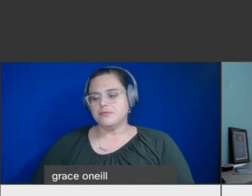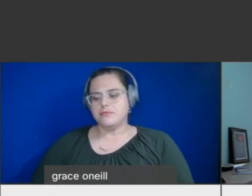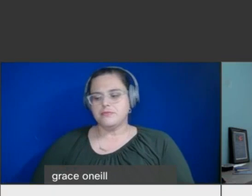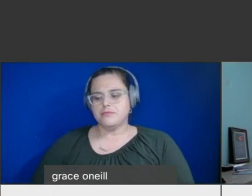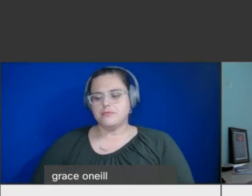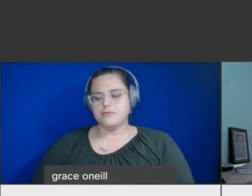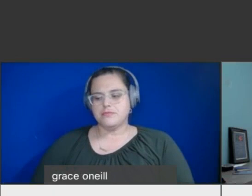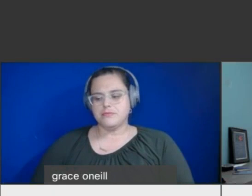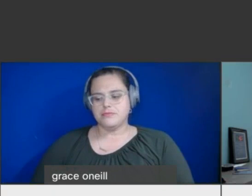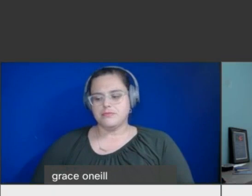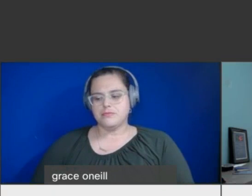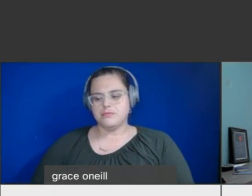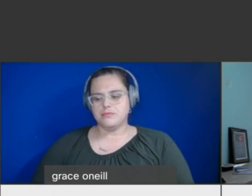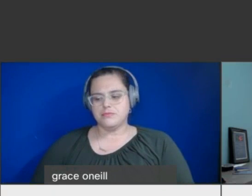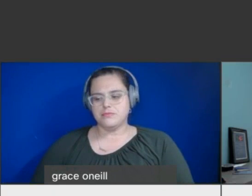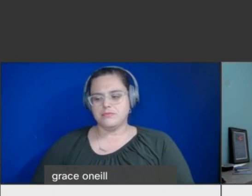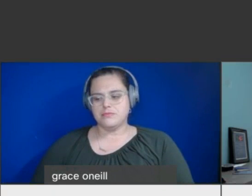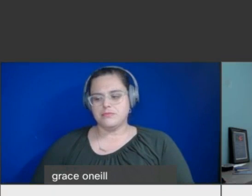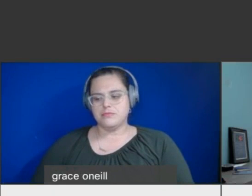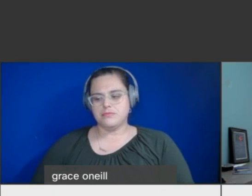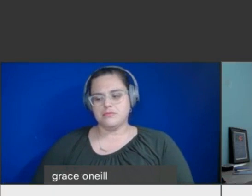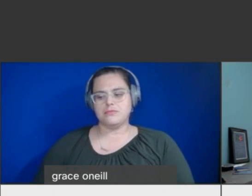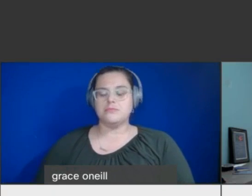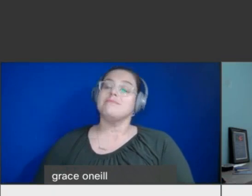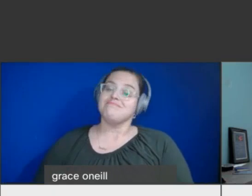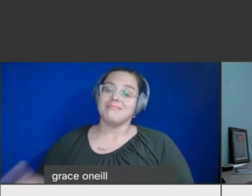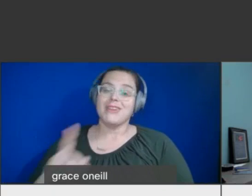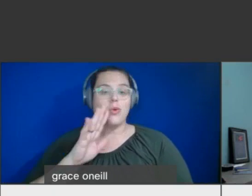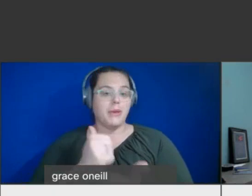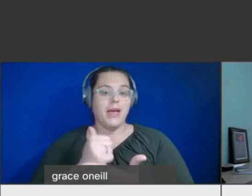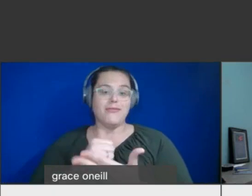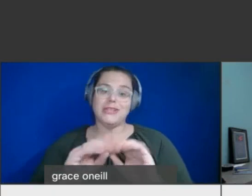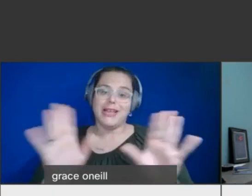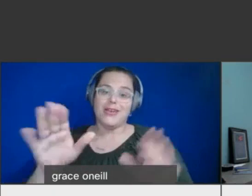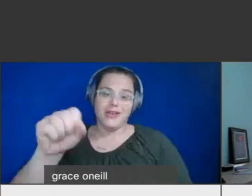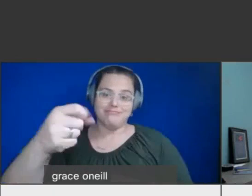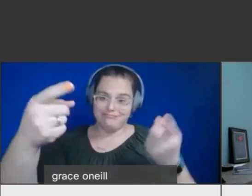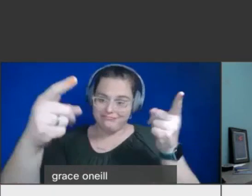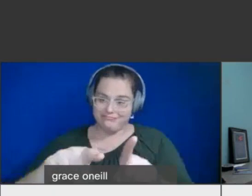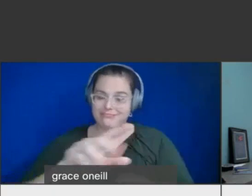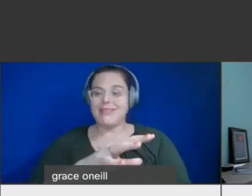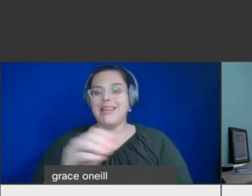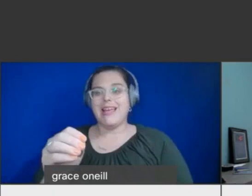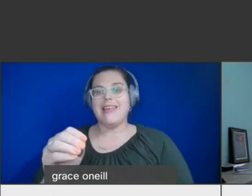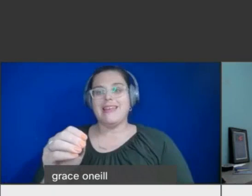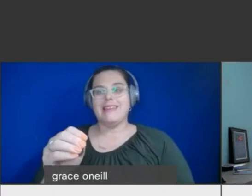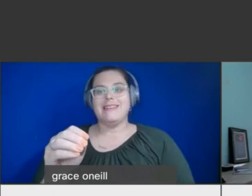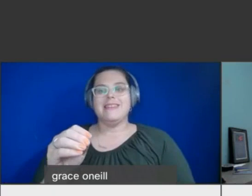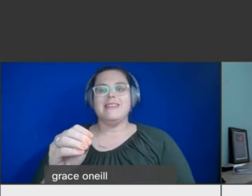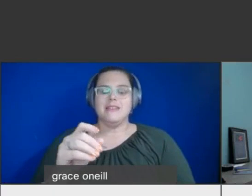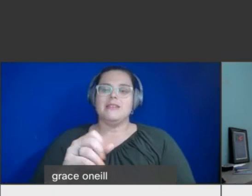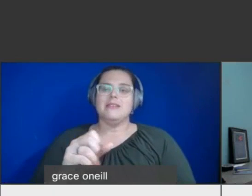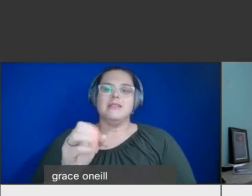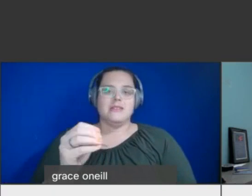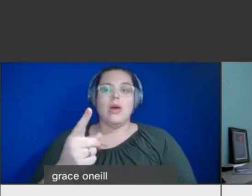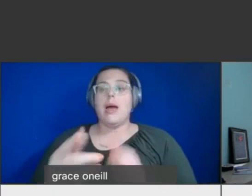Yeah, so it would be helpful to clarify. It certainly would. And as I said, the Appendix K says each year. So to